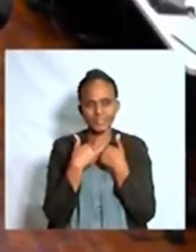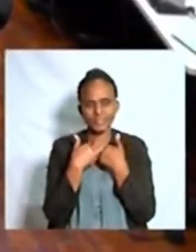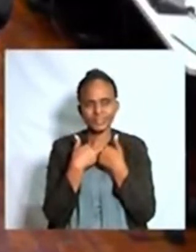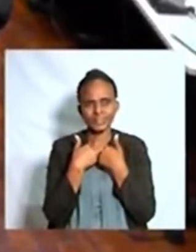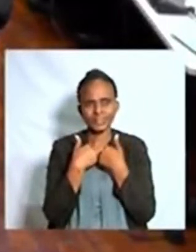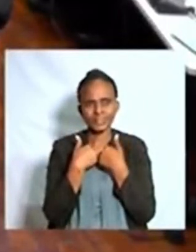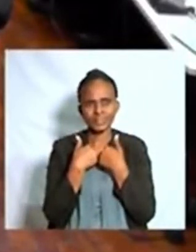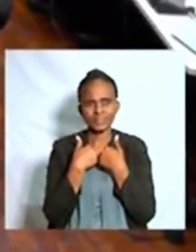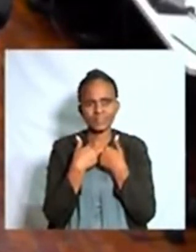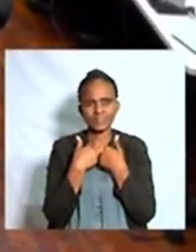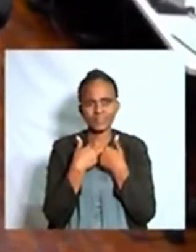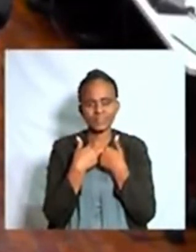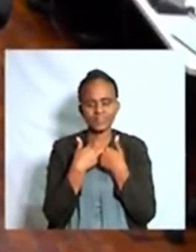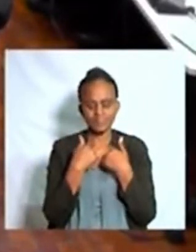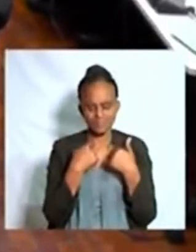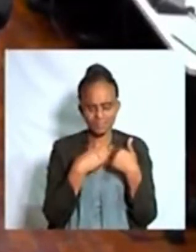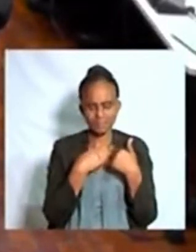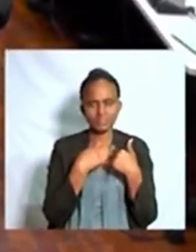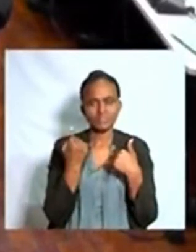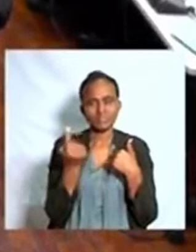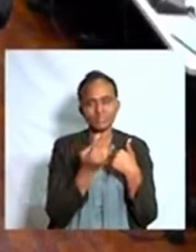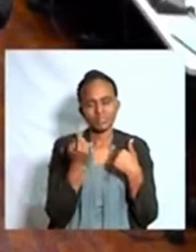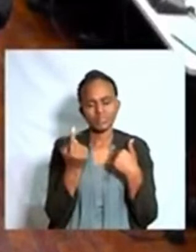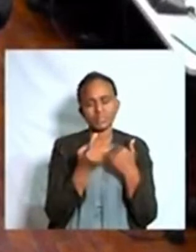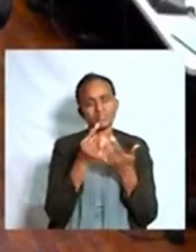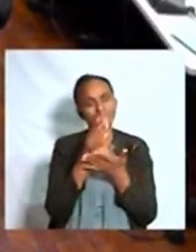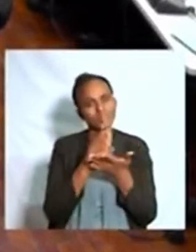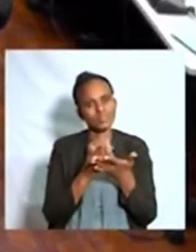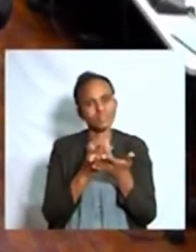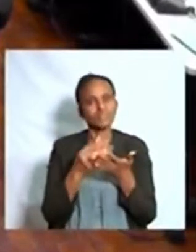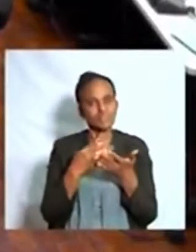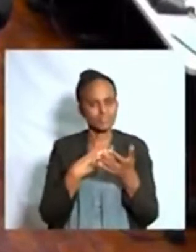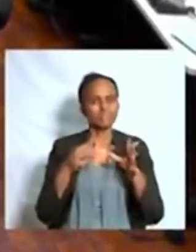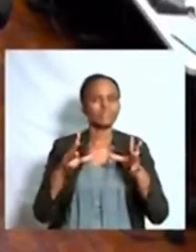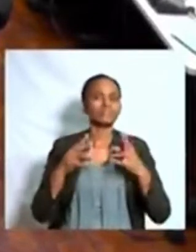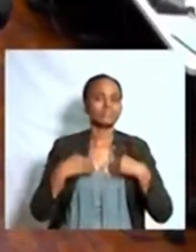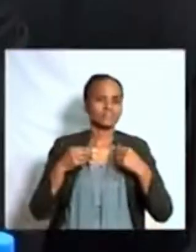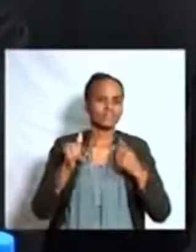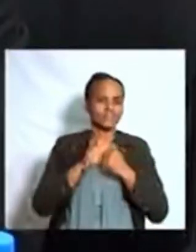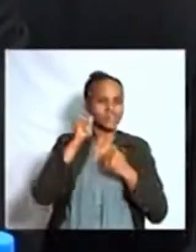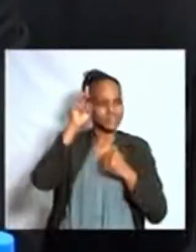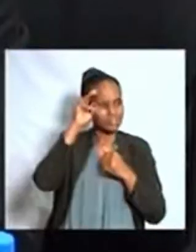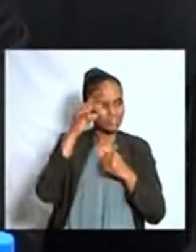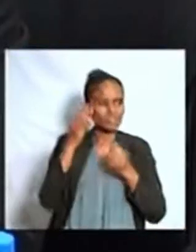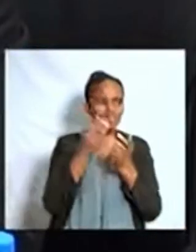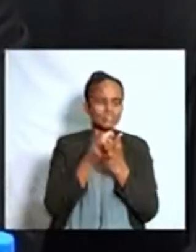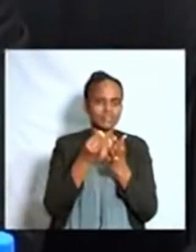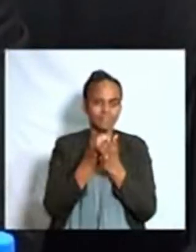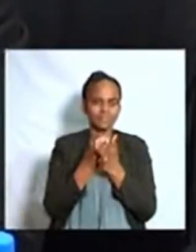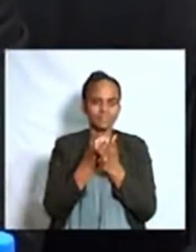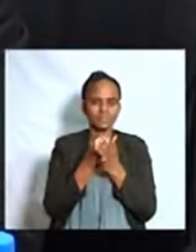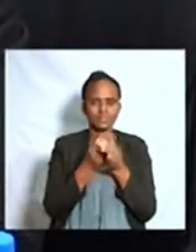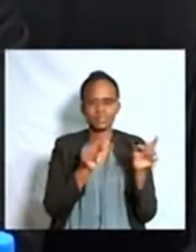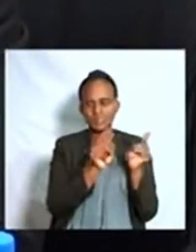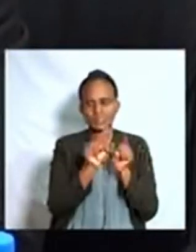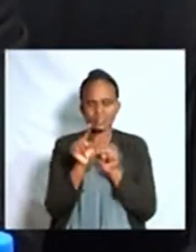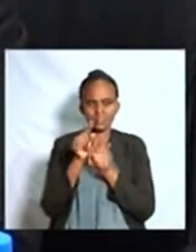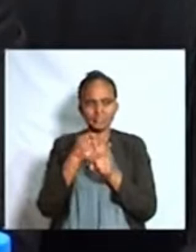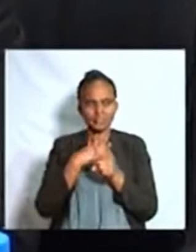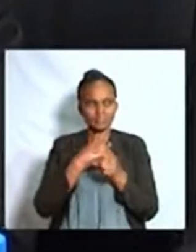But I want to some extent agree with the Minister of Finance, because that's also my